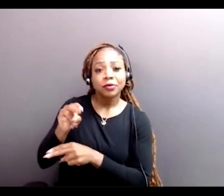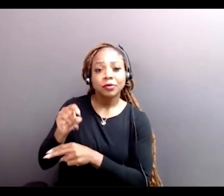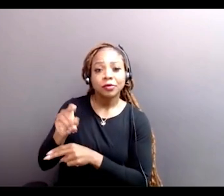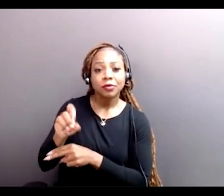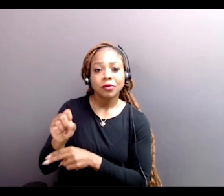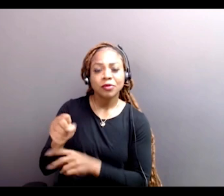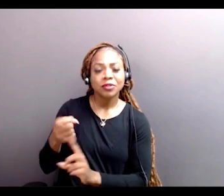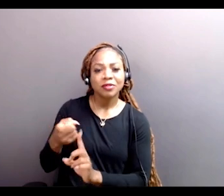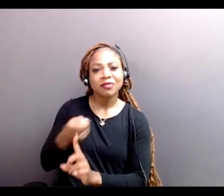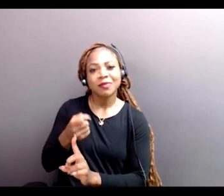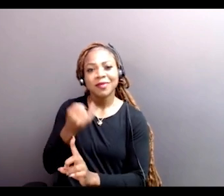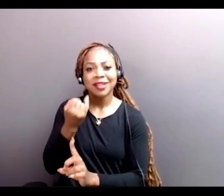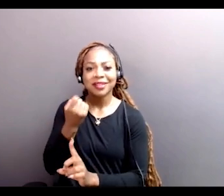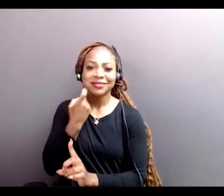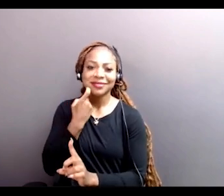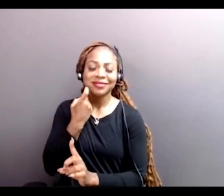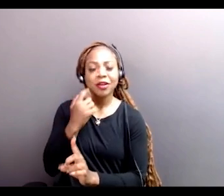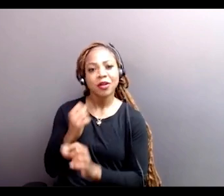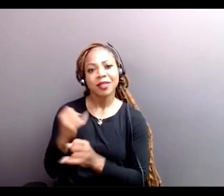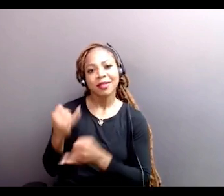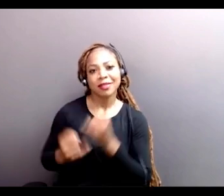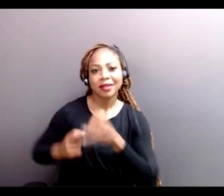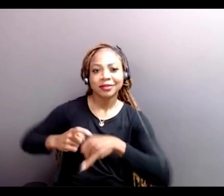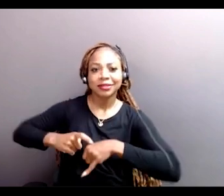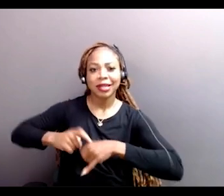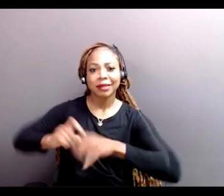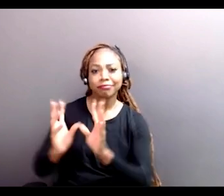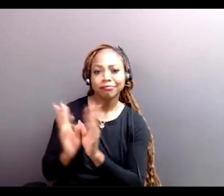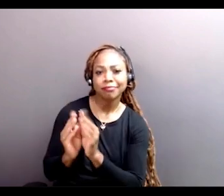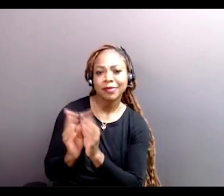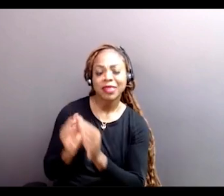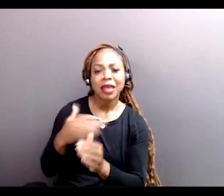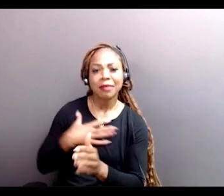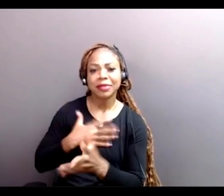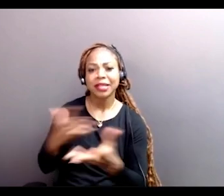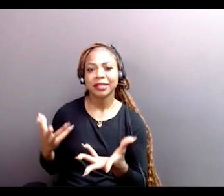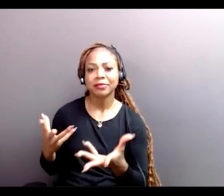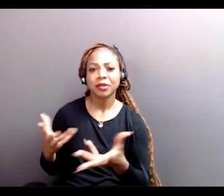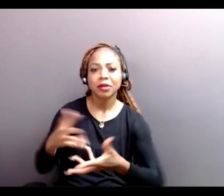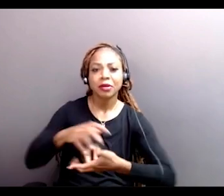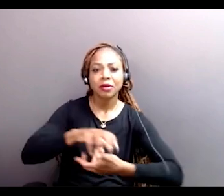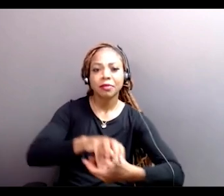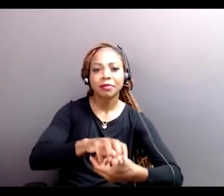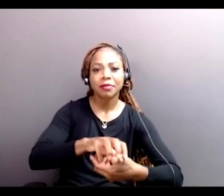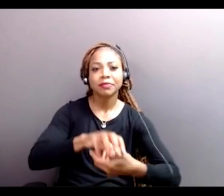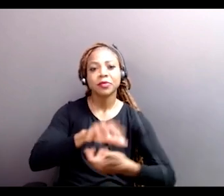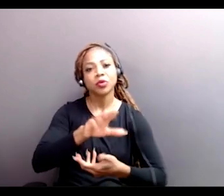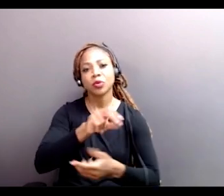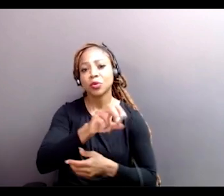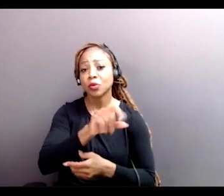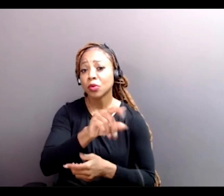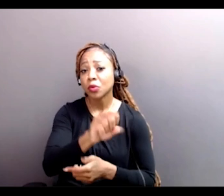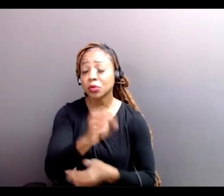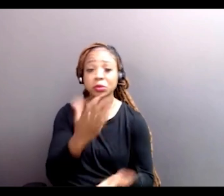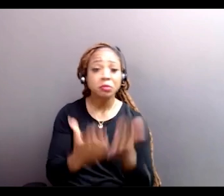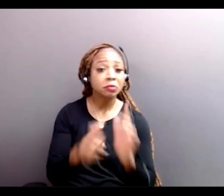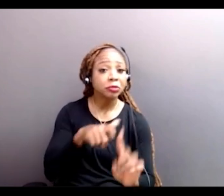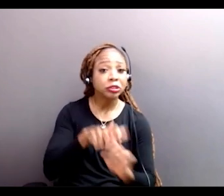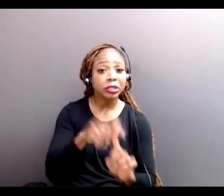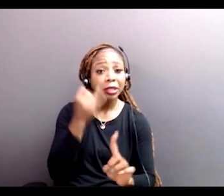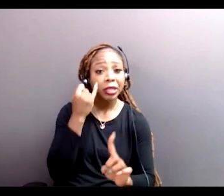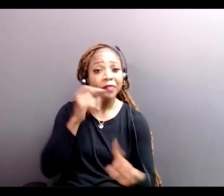session, pull them up, get a sense later, if you had any different responses, if